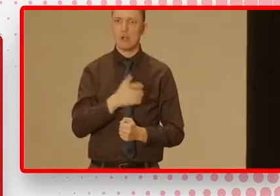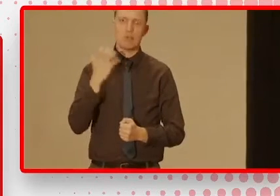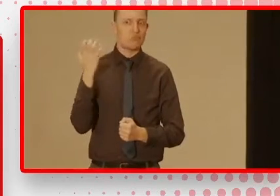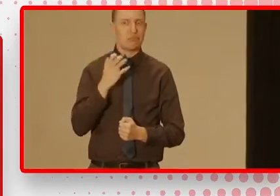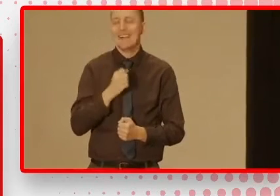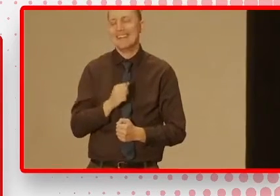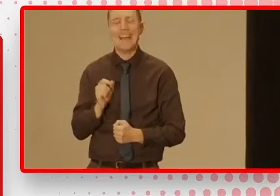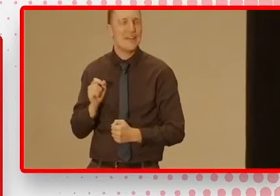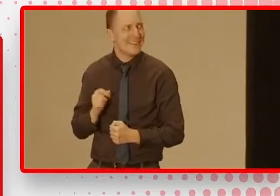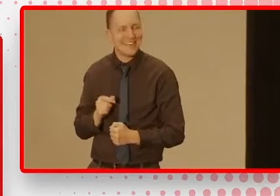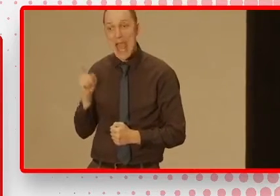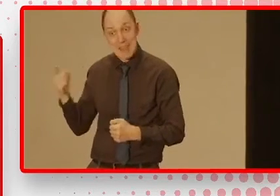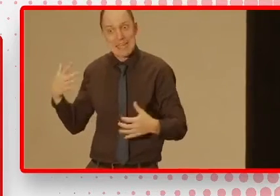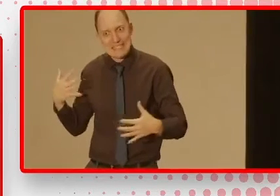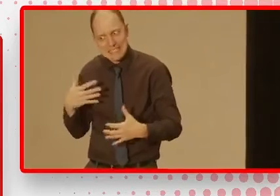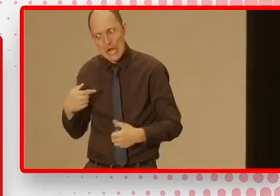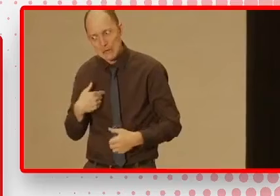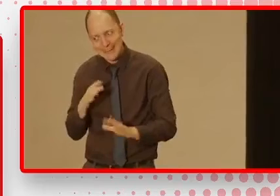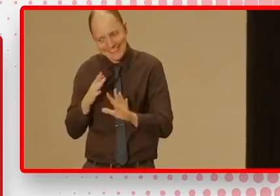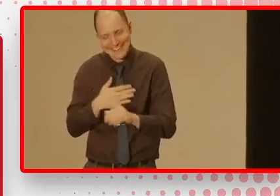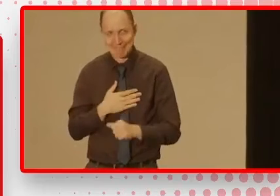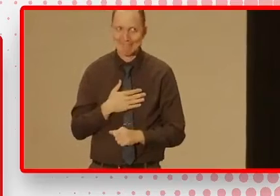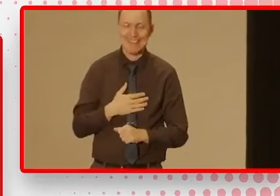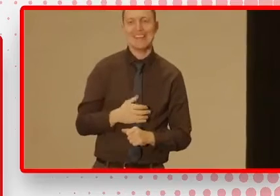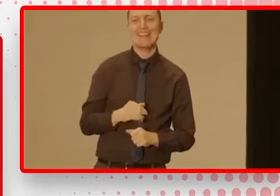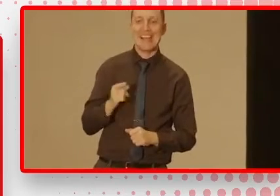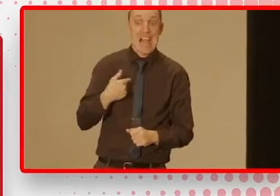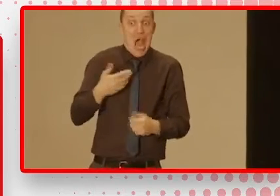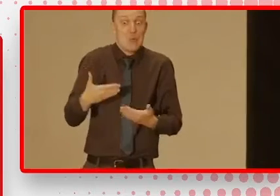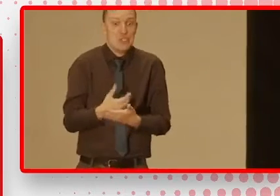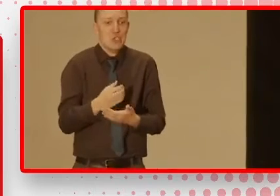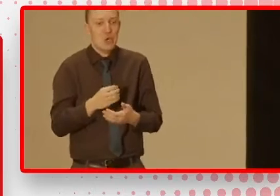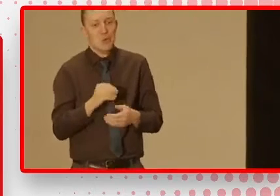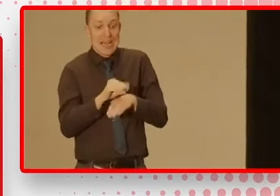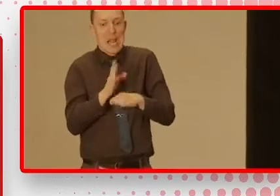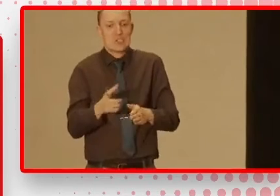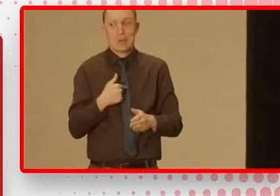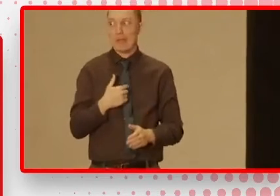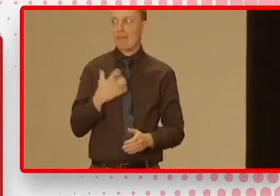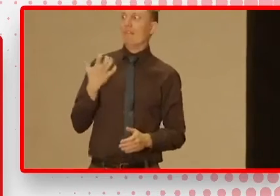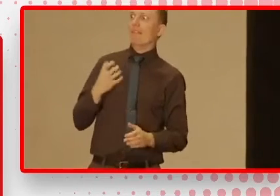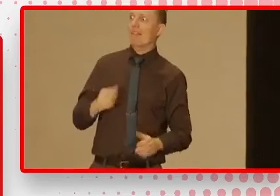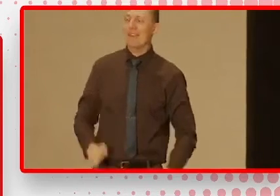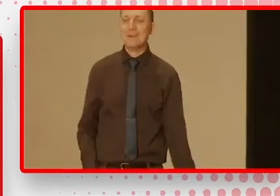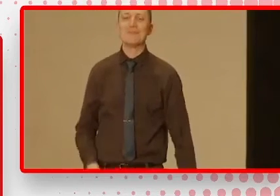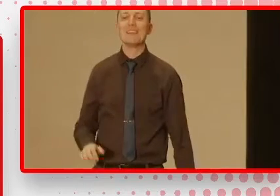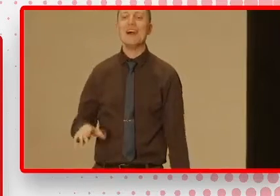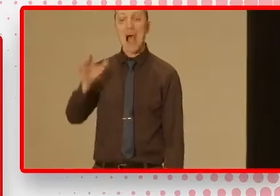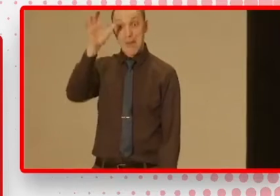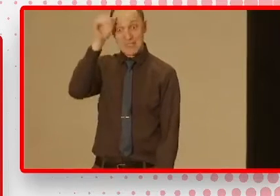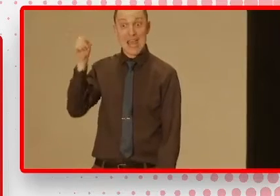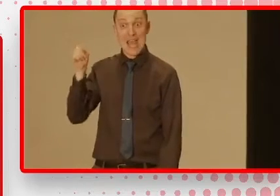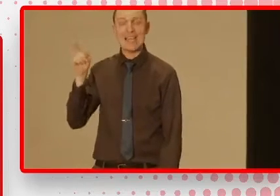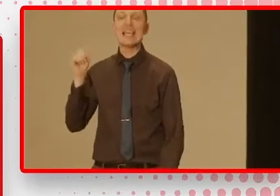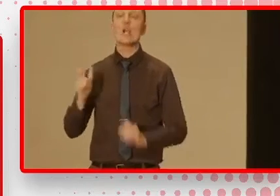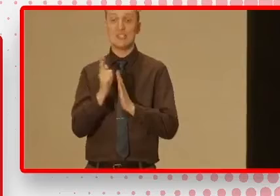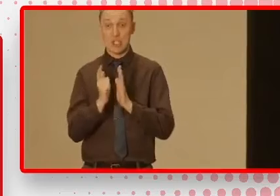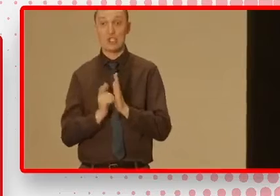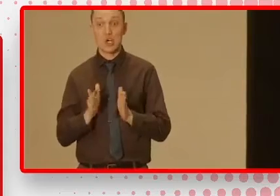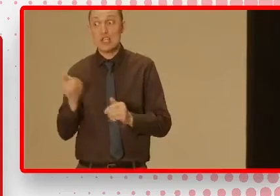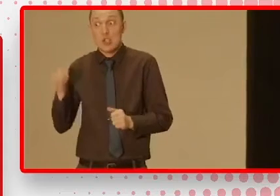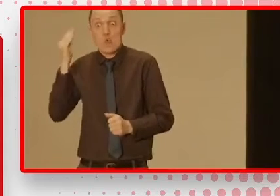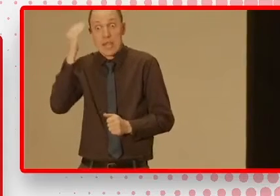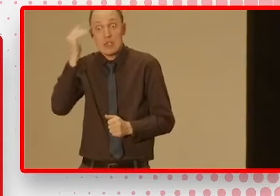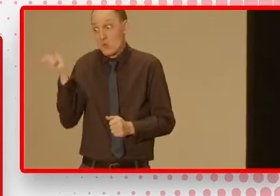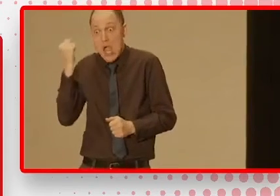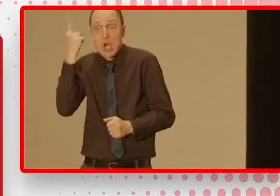me. I'll be honest with you, as a new counselor, I was like, oh my gosh. The dad was an attorney, so they knew their rights. And the